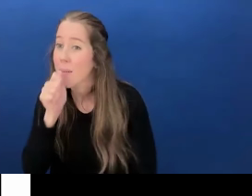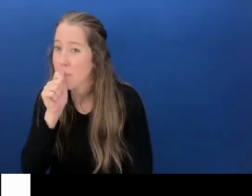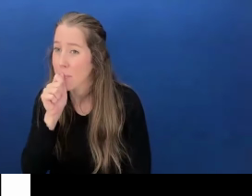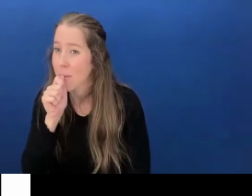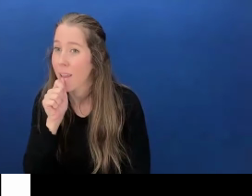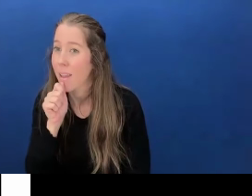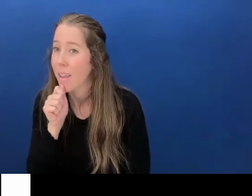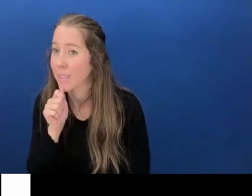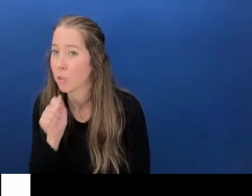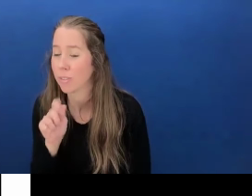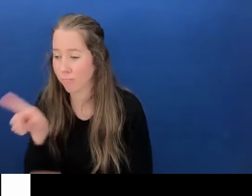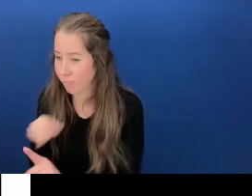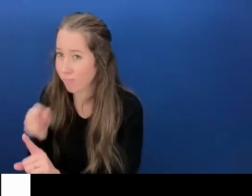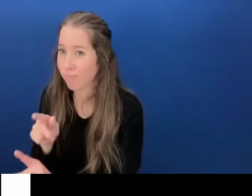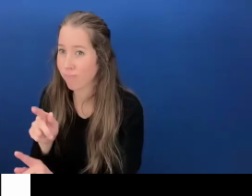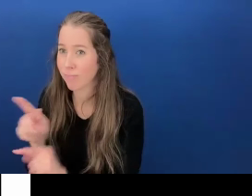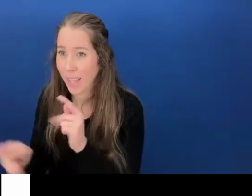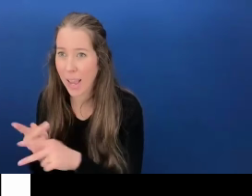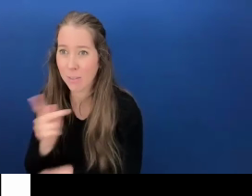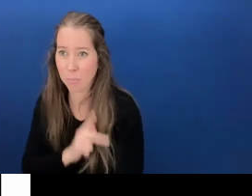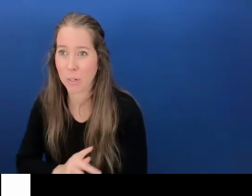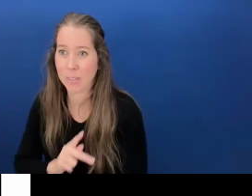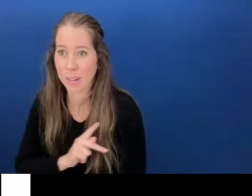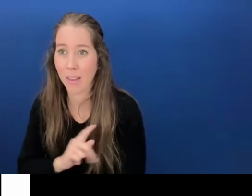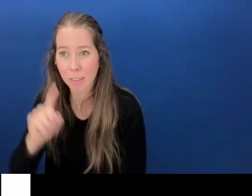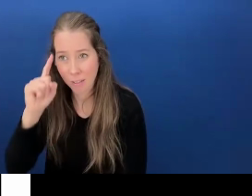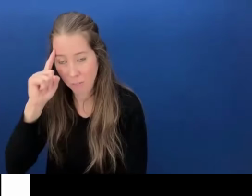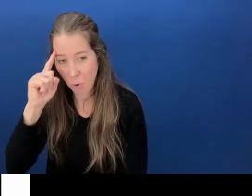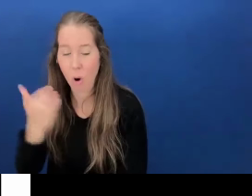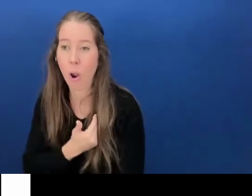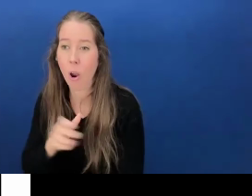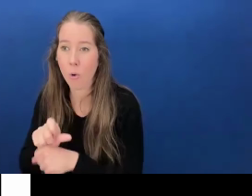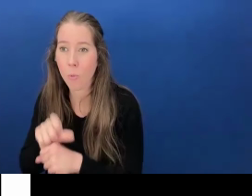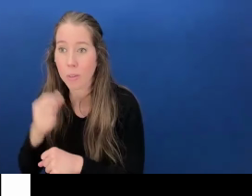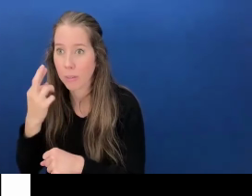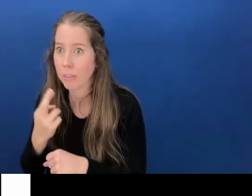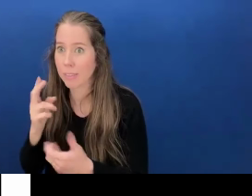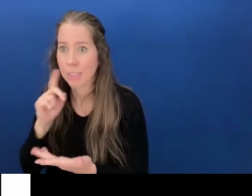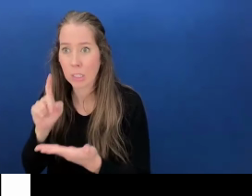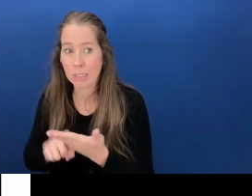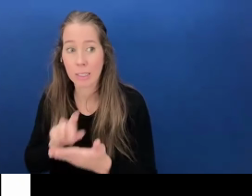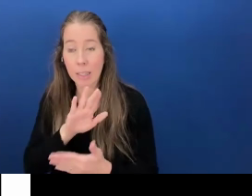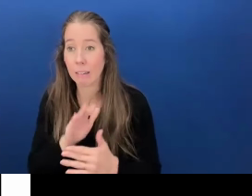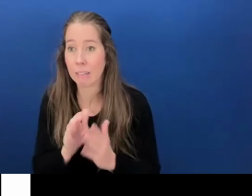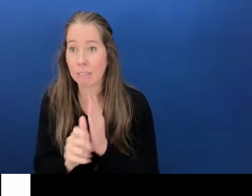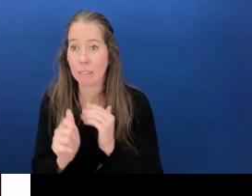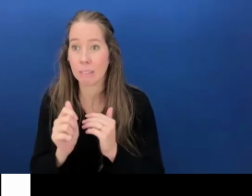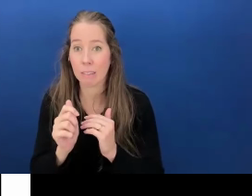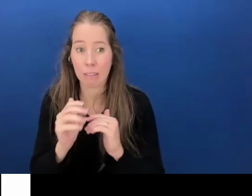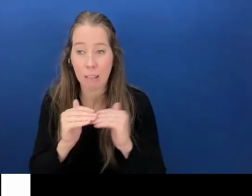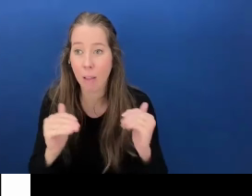type of personality to do the work that we do because of the varied experience with, you know, the school setting,